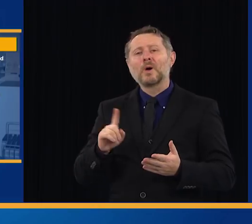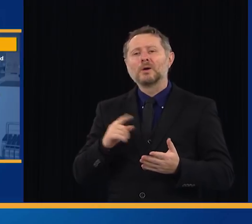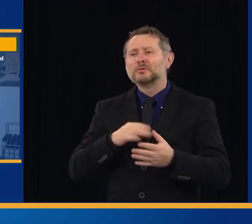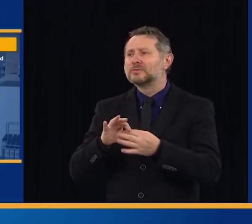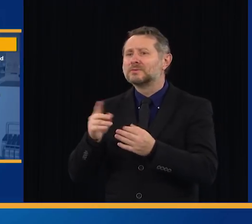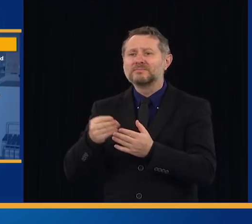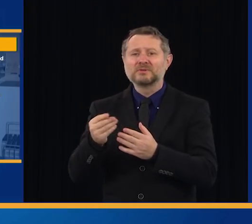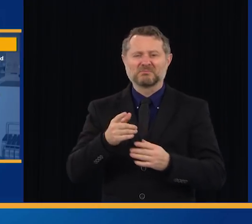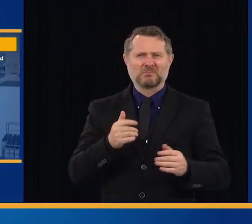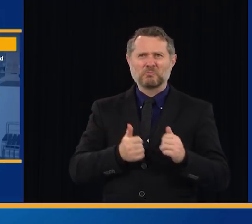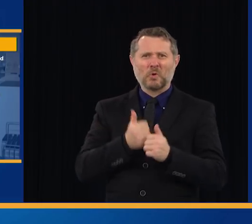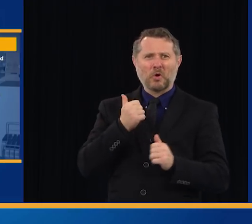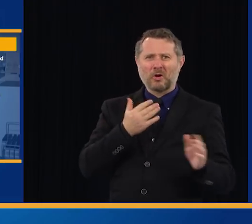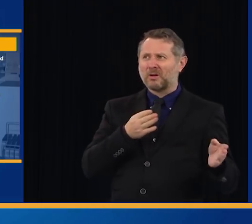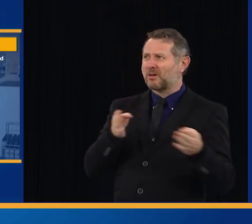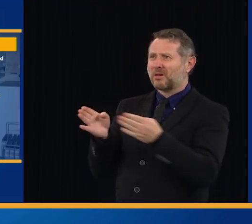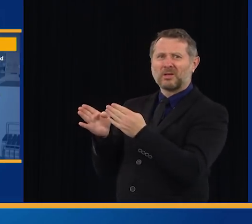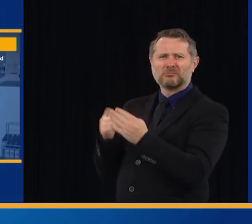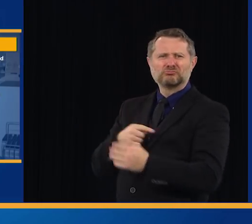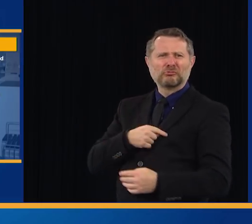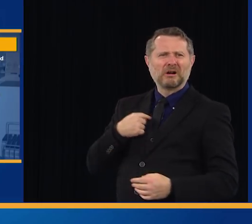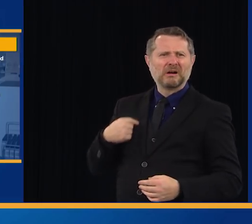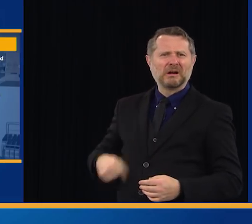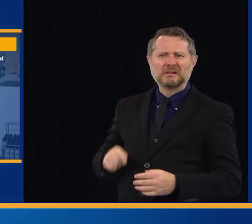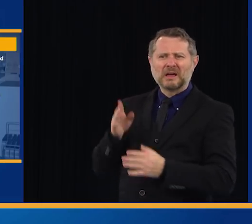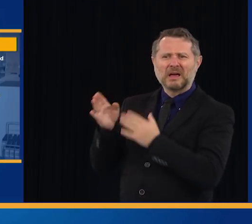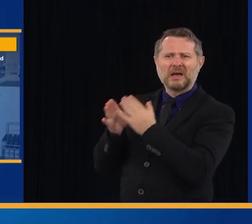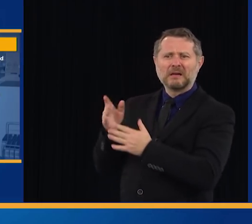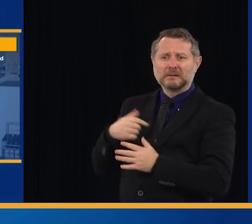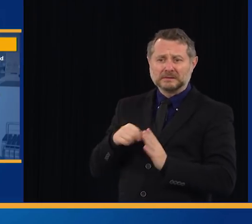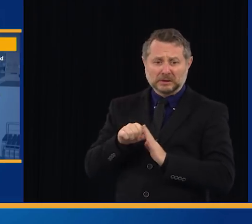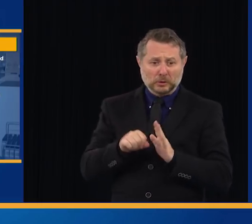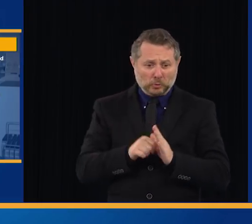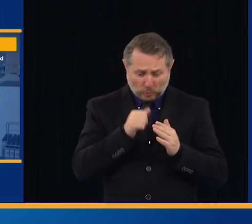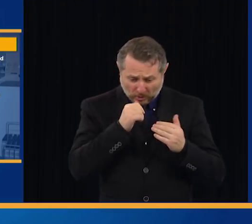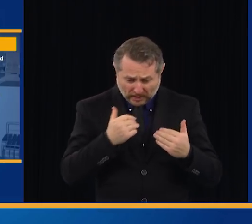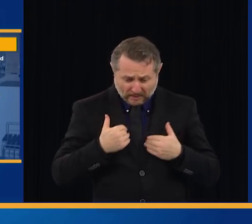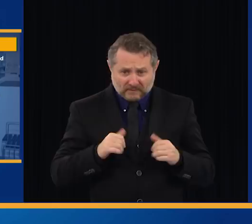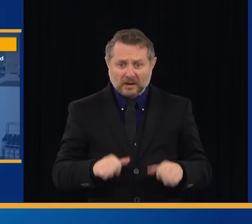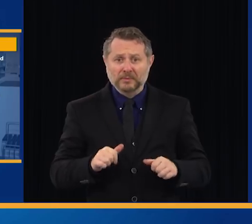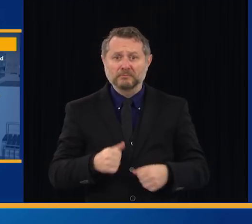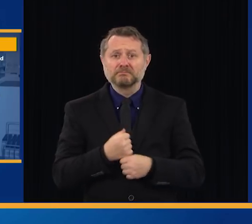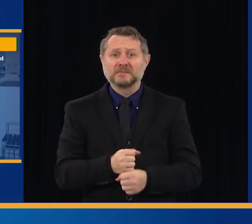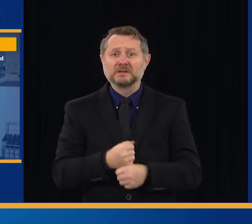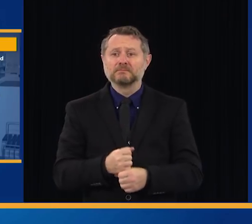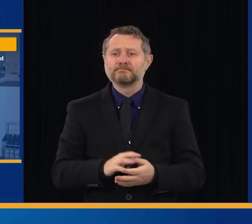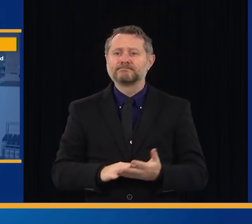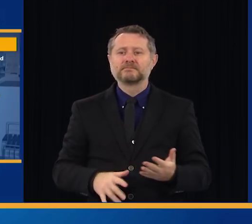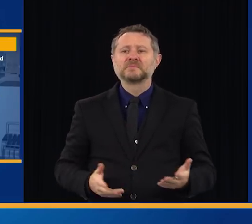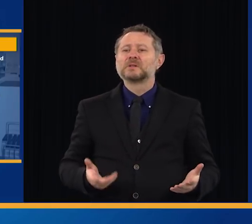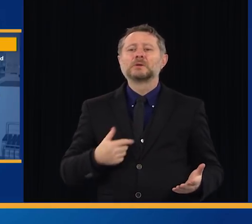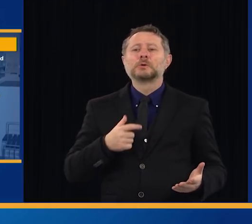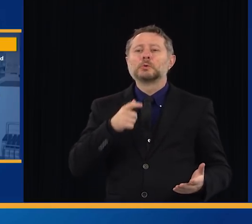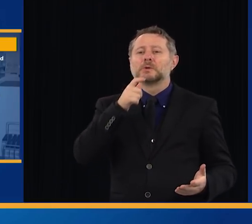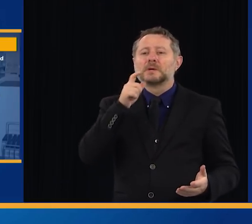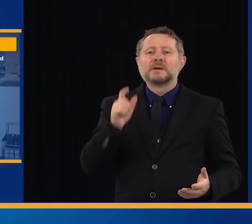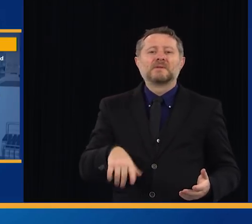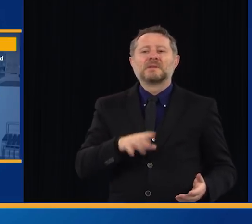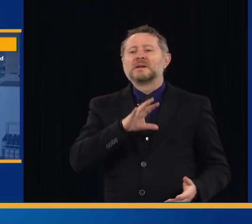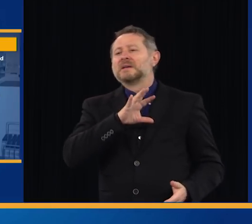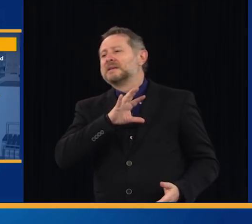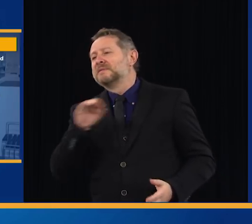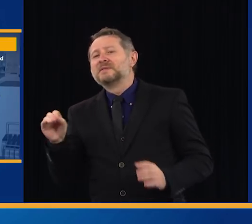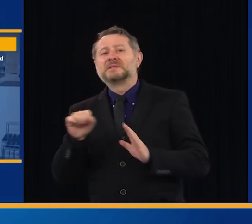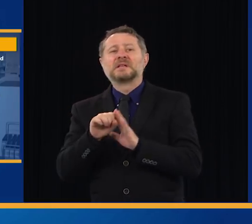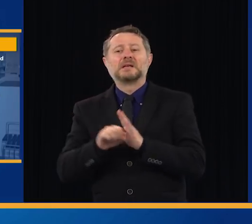A state does not have the capacity to do that. And there's no reason why you would have 50 states each trying to figure this out